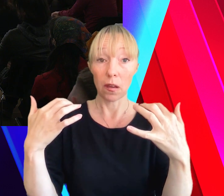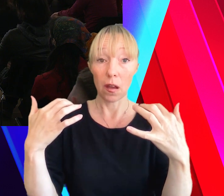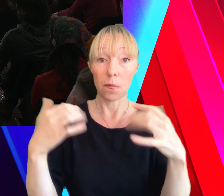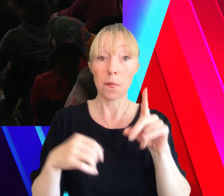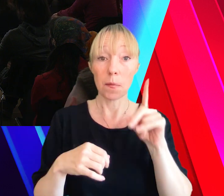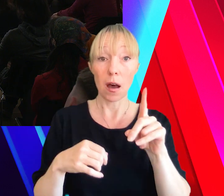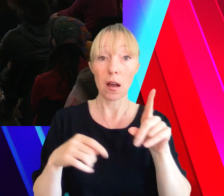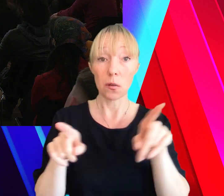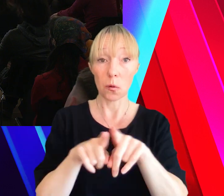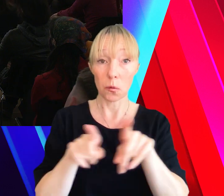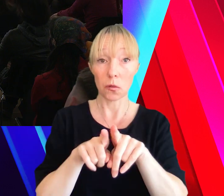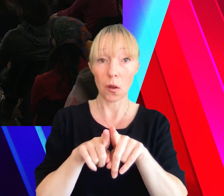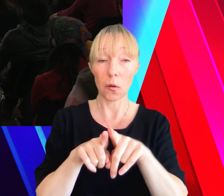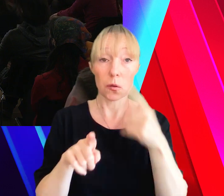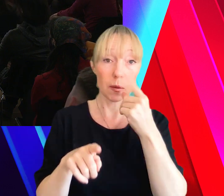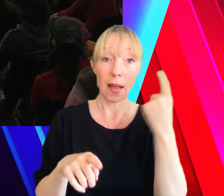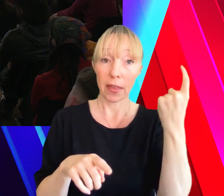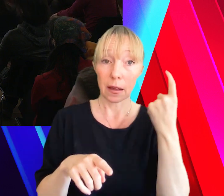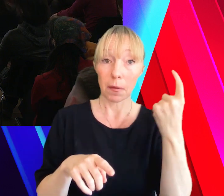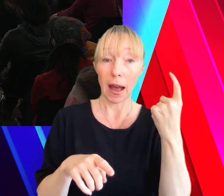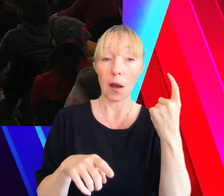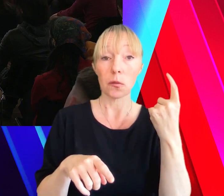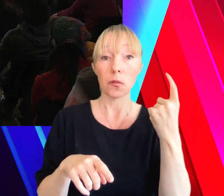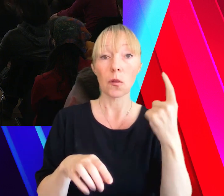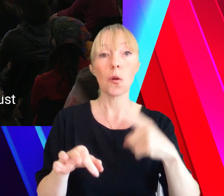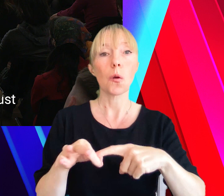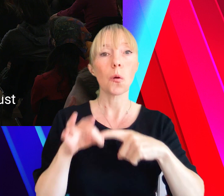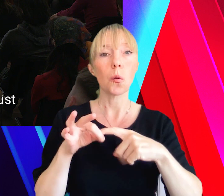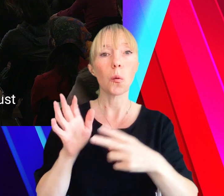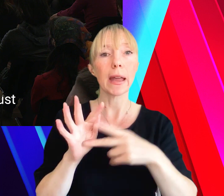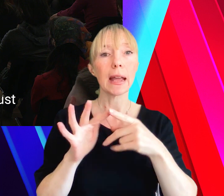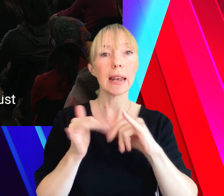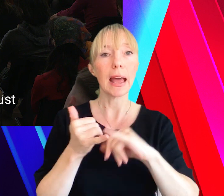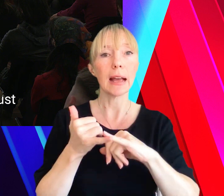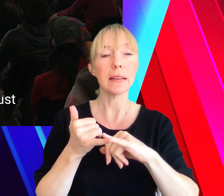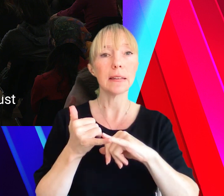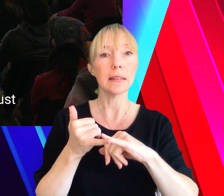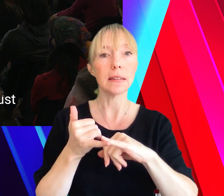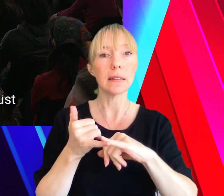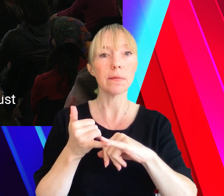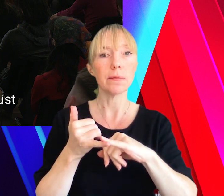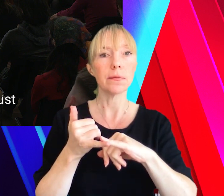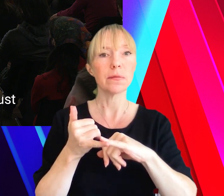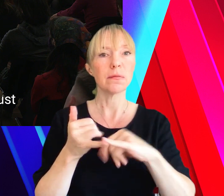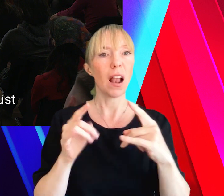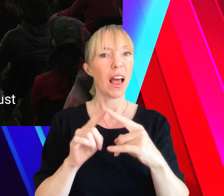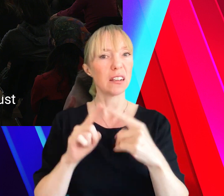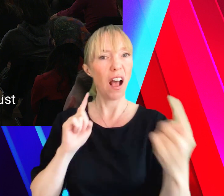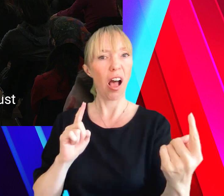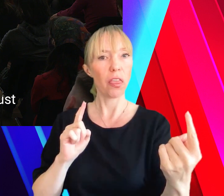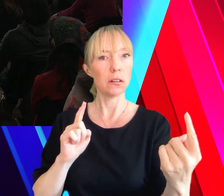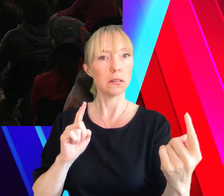queer audiences, but I think you could also like kind of think about queerness as this idea of just essentially